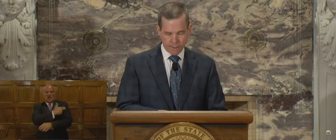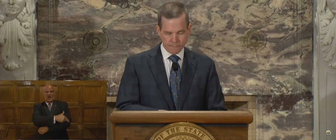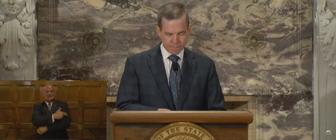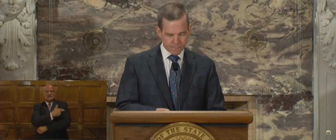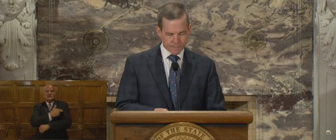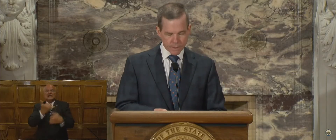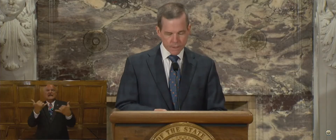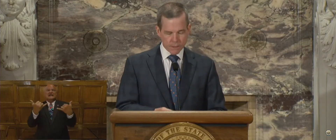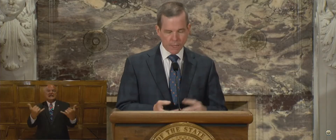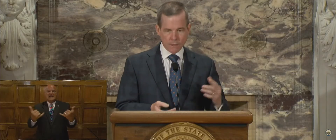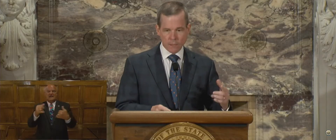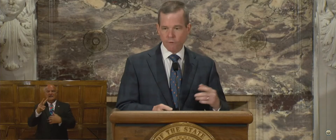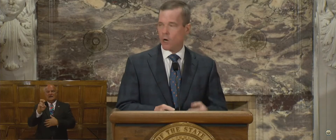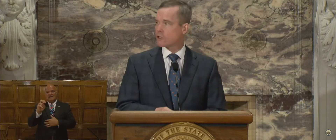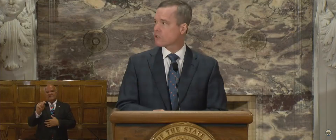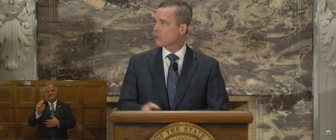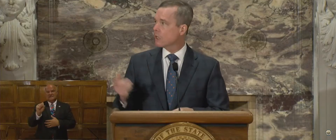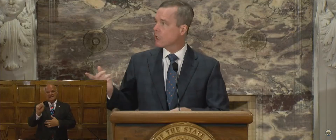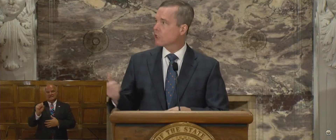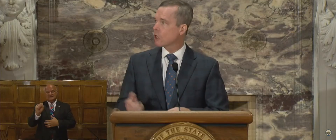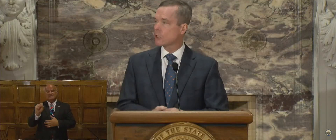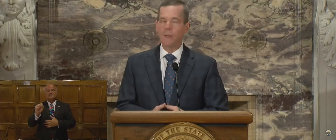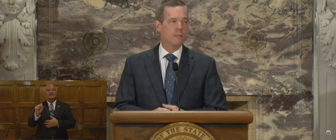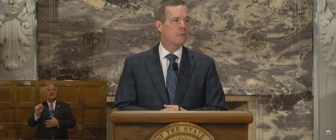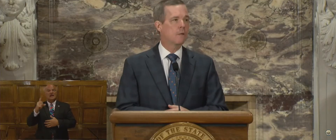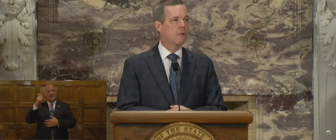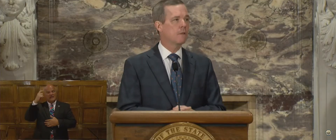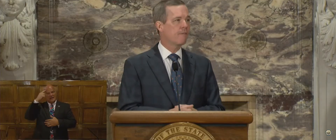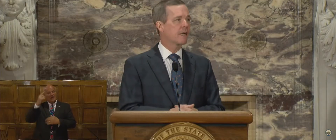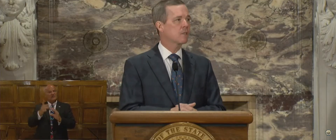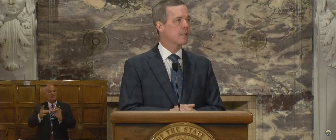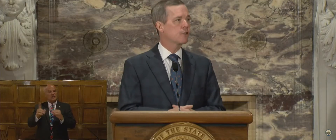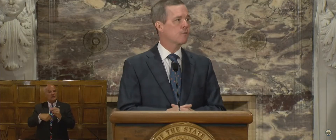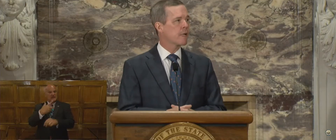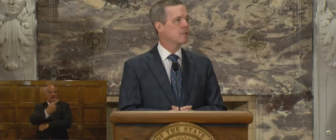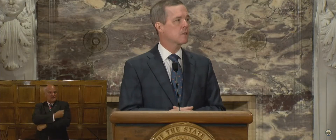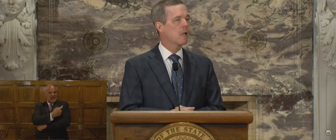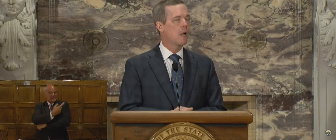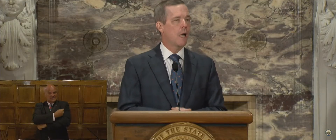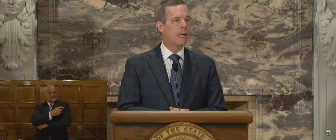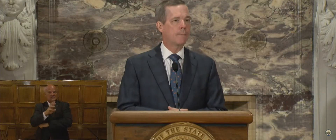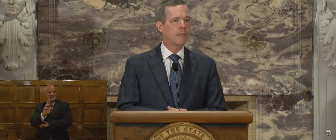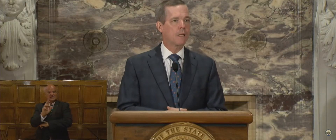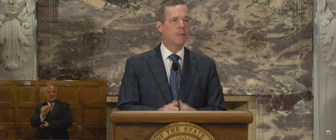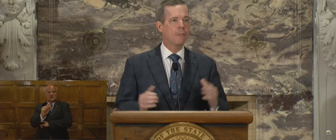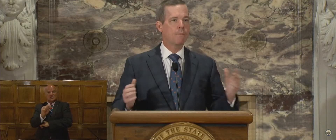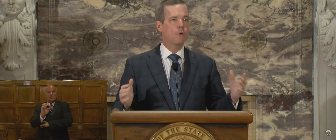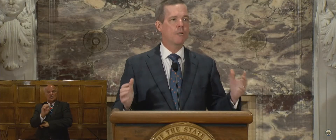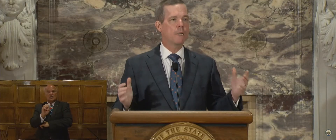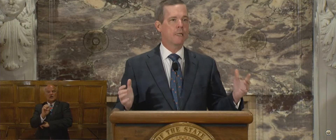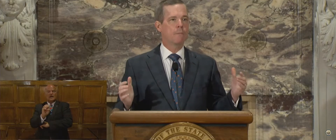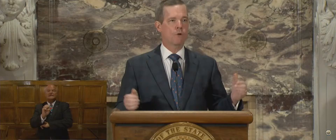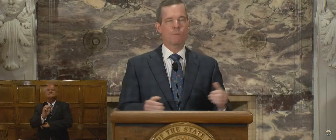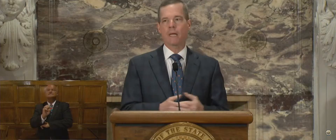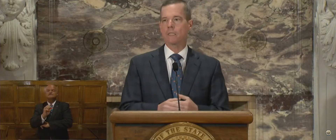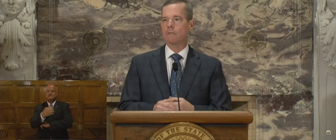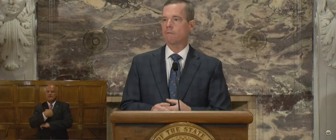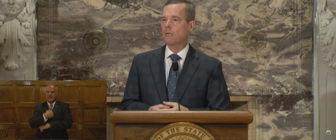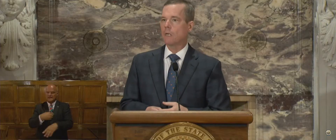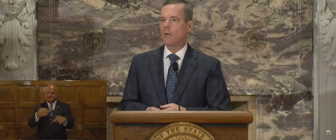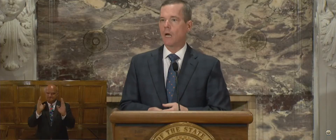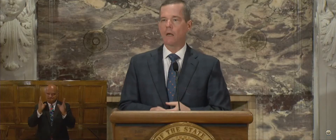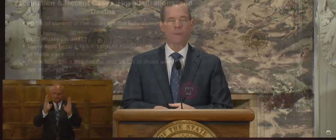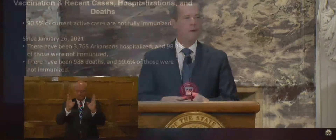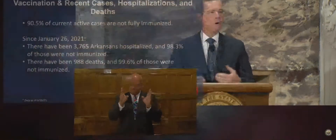Delta variant. Governor Hutchinson talked about the vaccination rates. Let me put it in